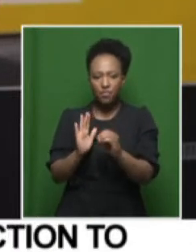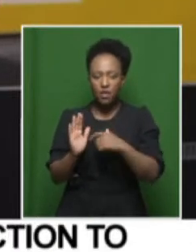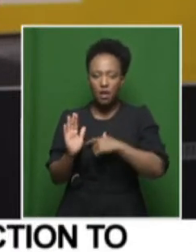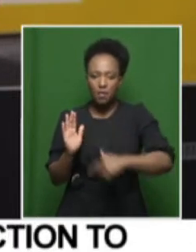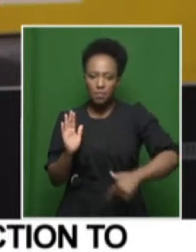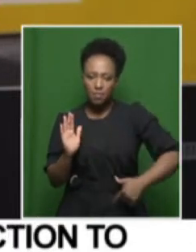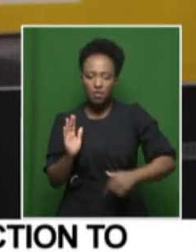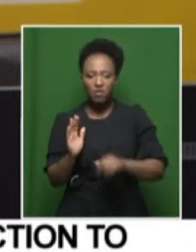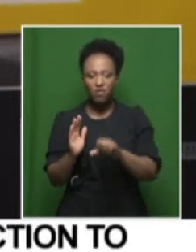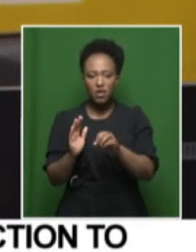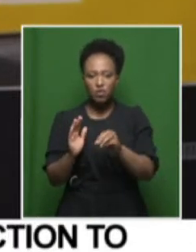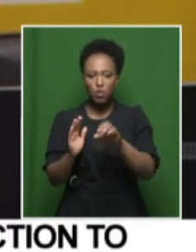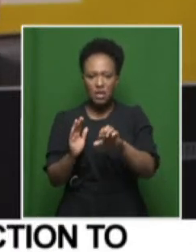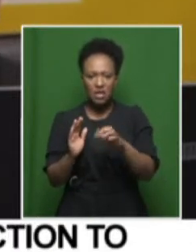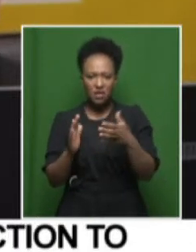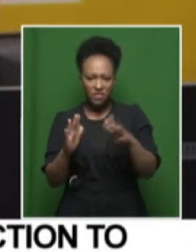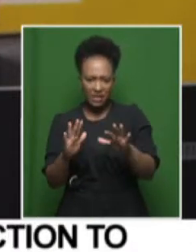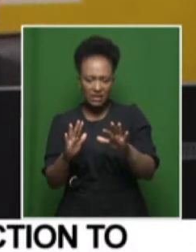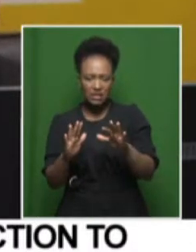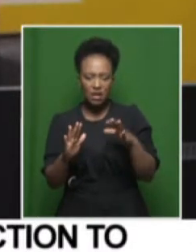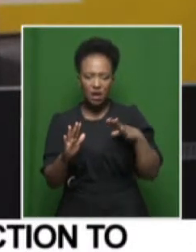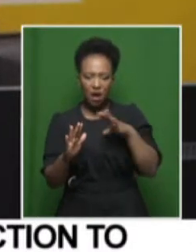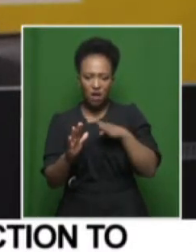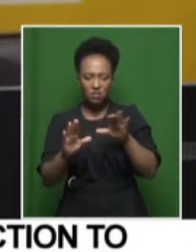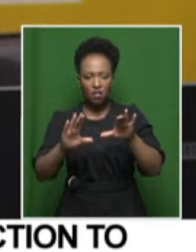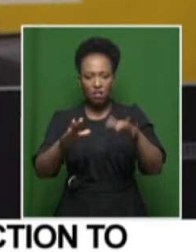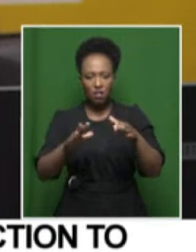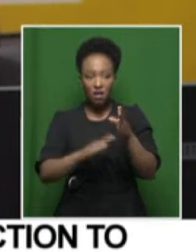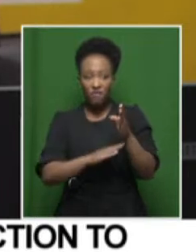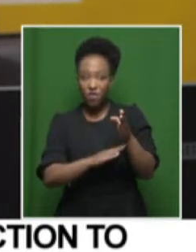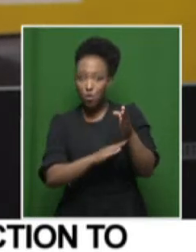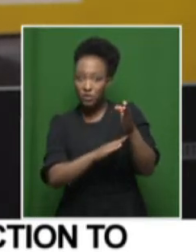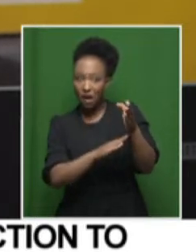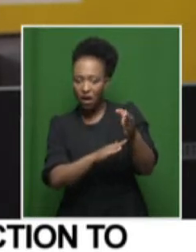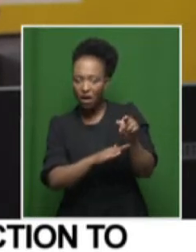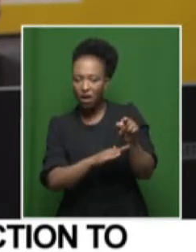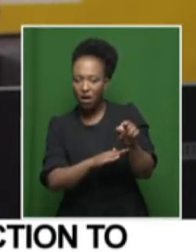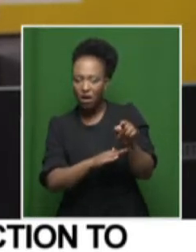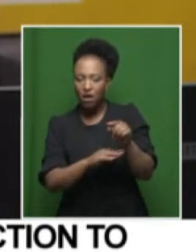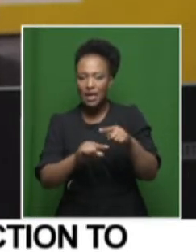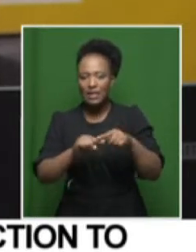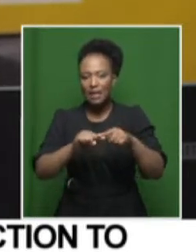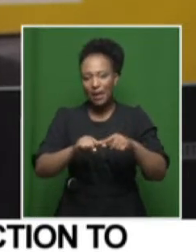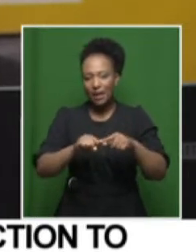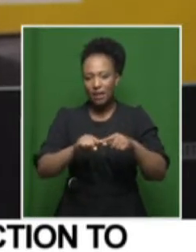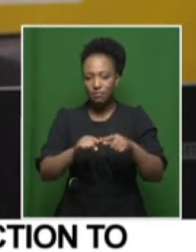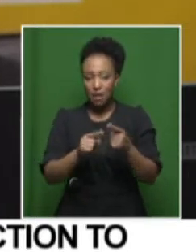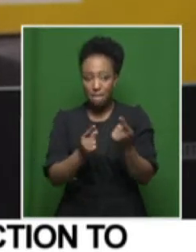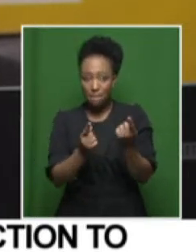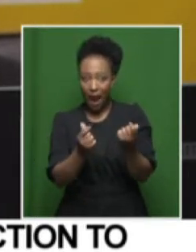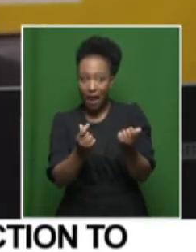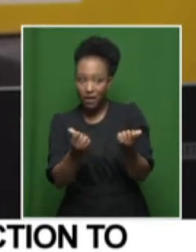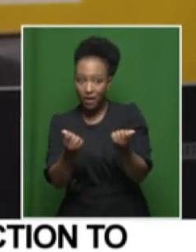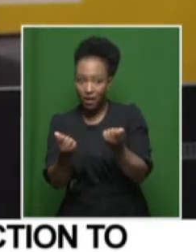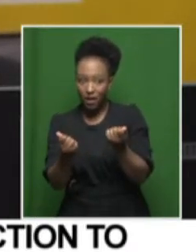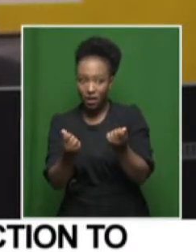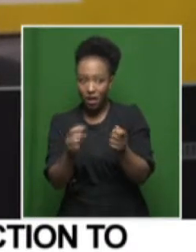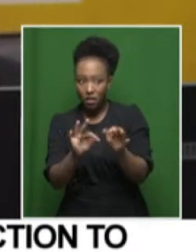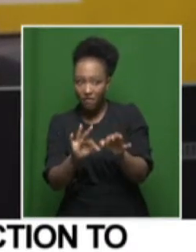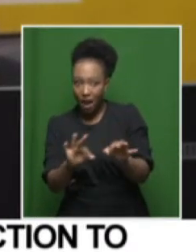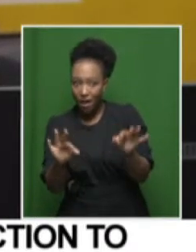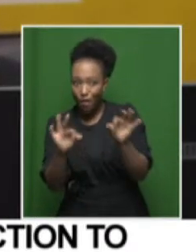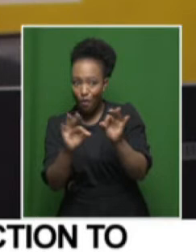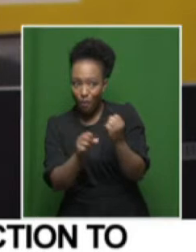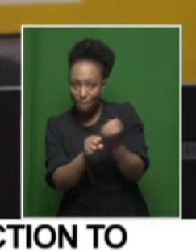State-Owned Enterprise Council. Their future will be informed by the value they create and whether they